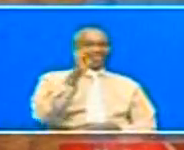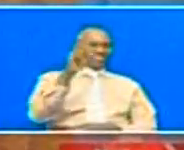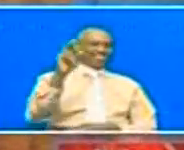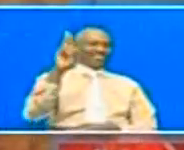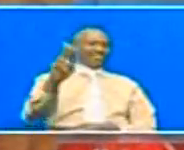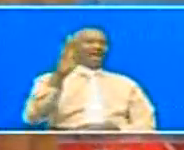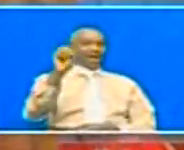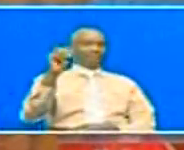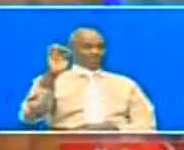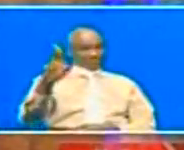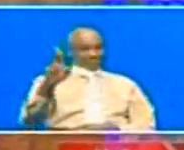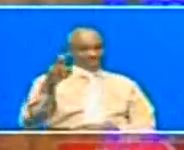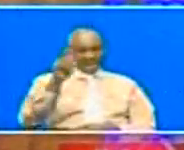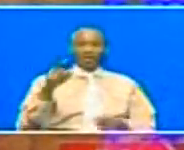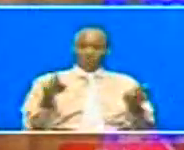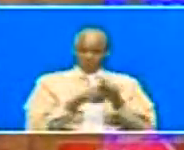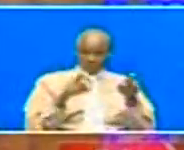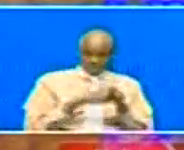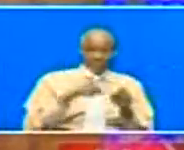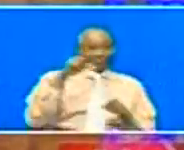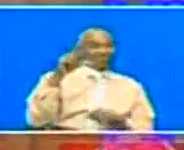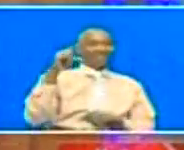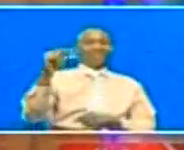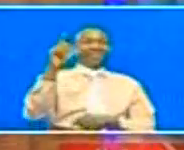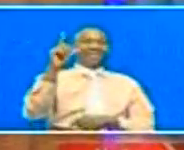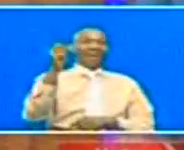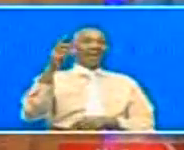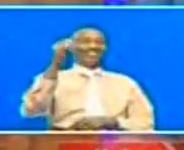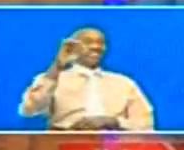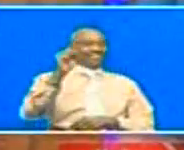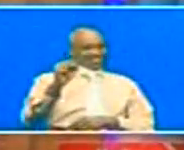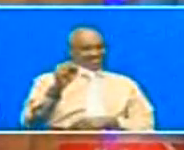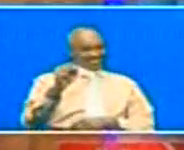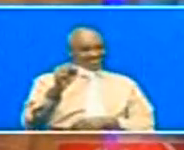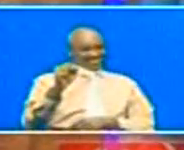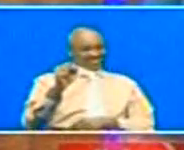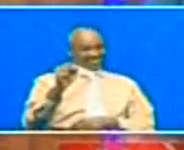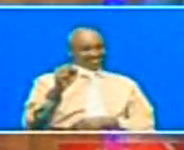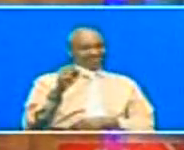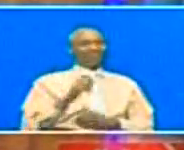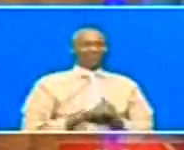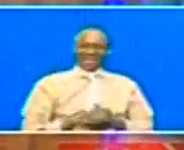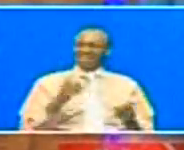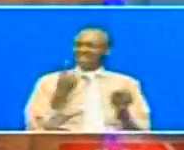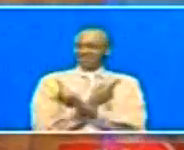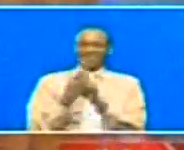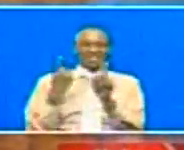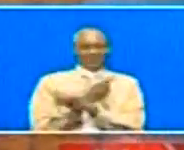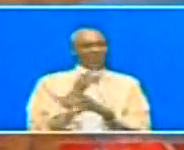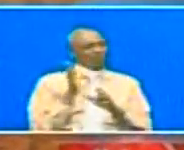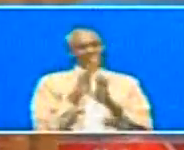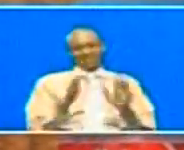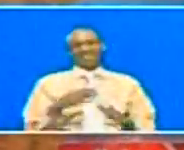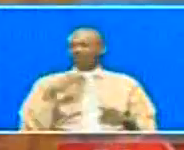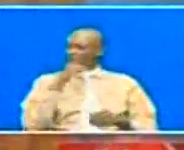Those were great. Gladys Knight and the Pips. Midnight Train to Georgia. Yes. So all